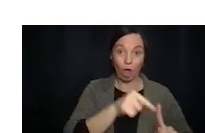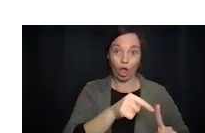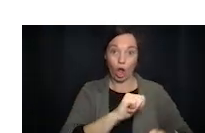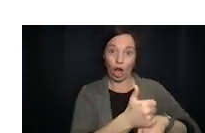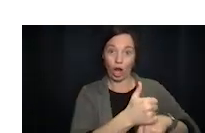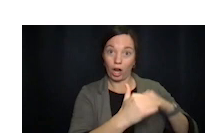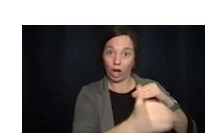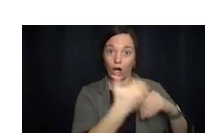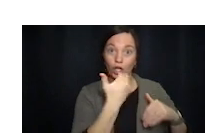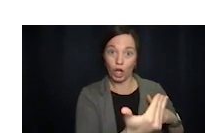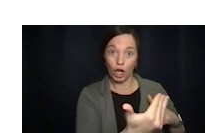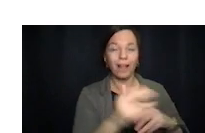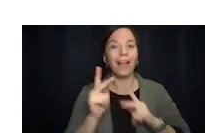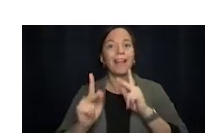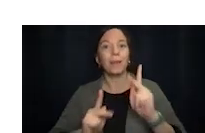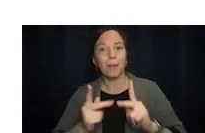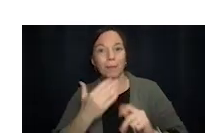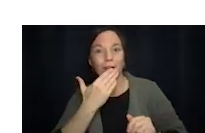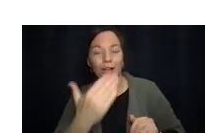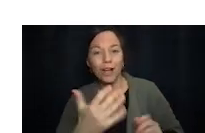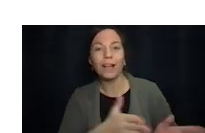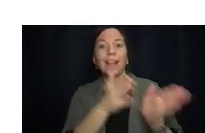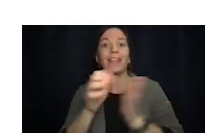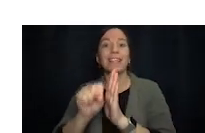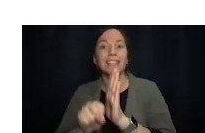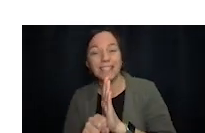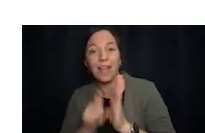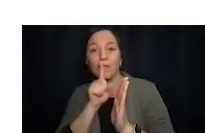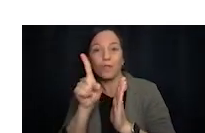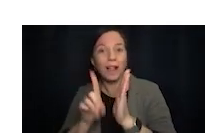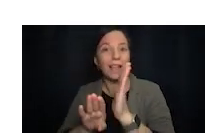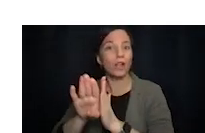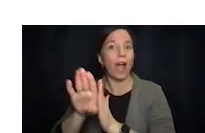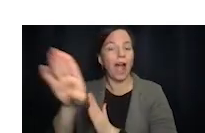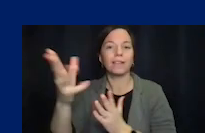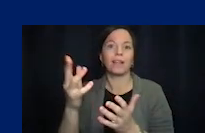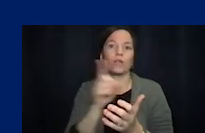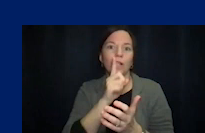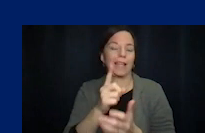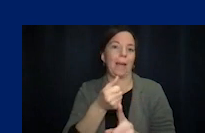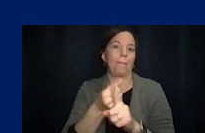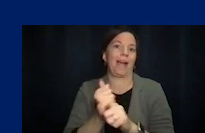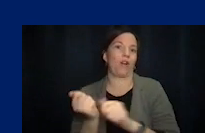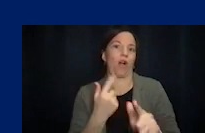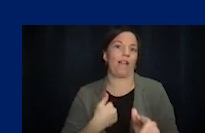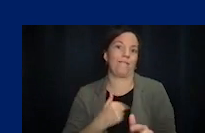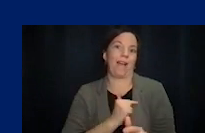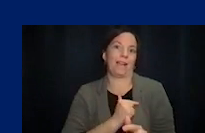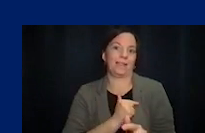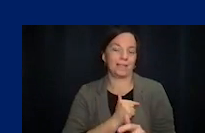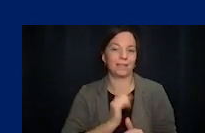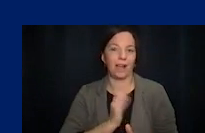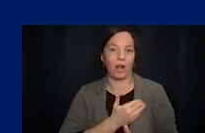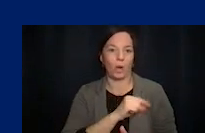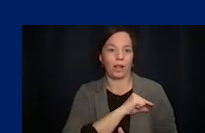the state thrives, that has a direct impact on all of our lives and the quality of our lives. And so the vision for success remains our